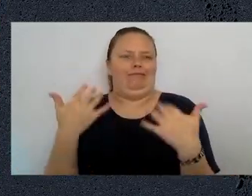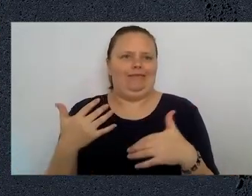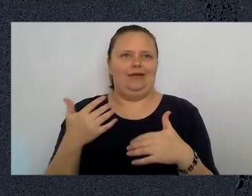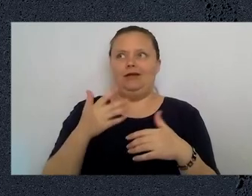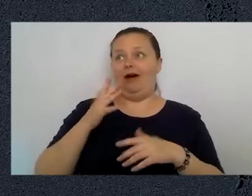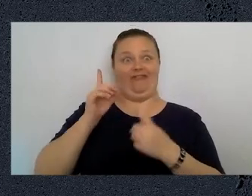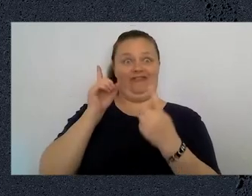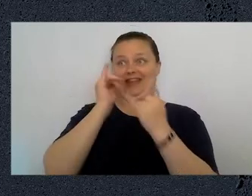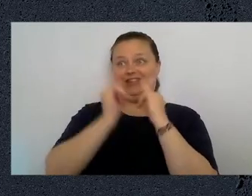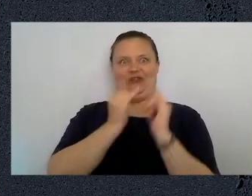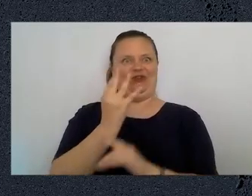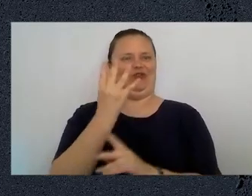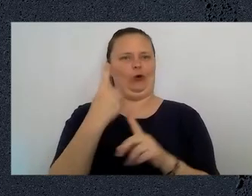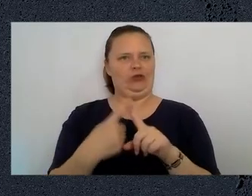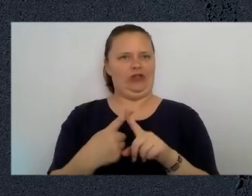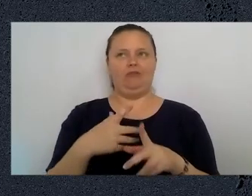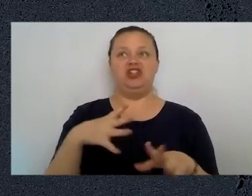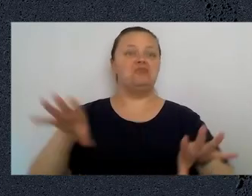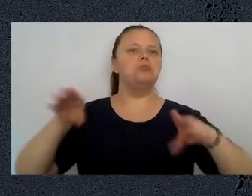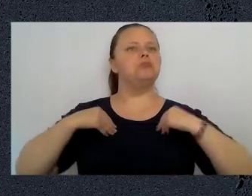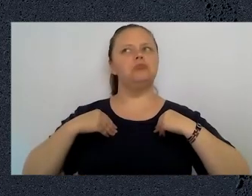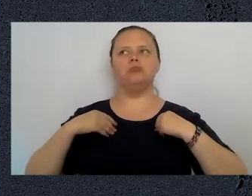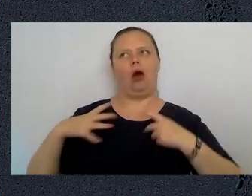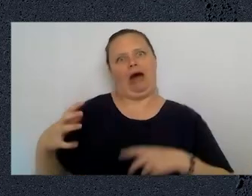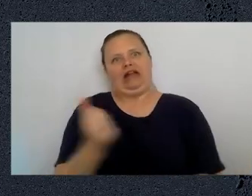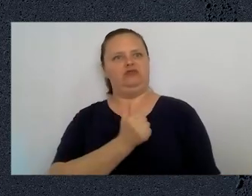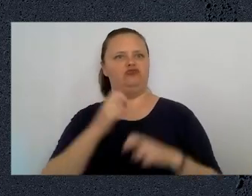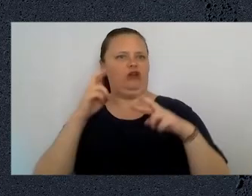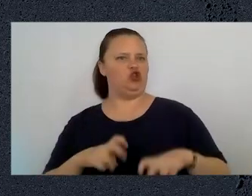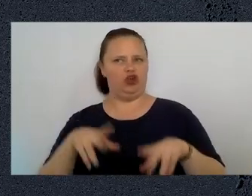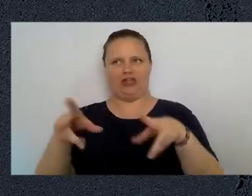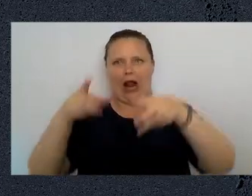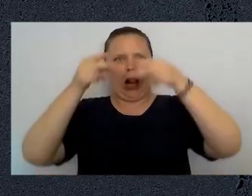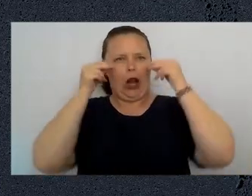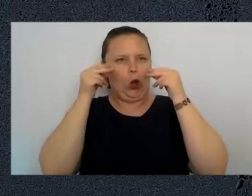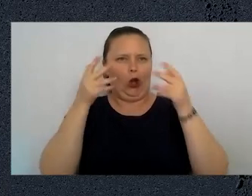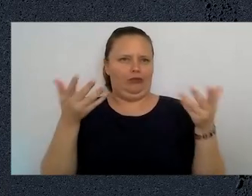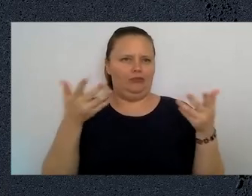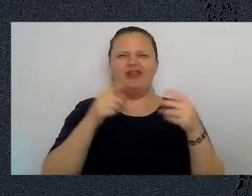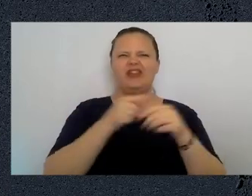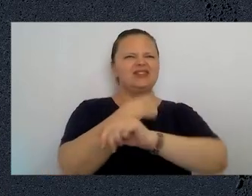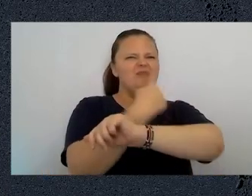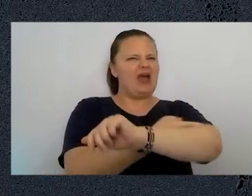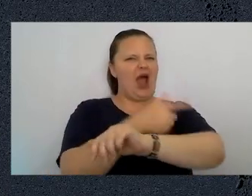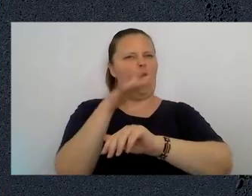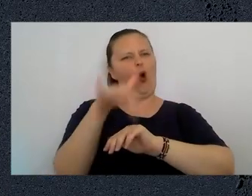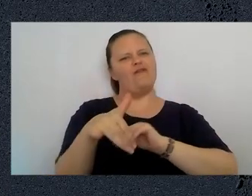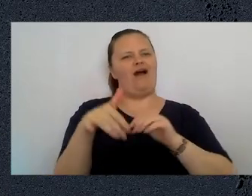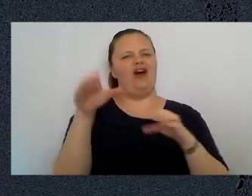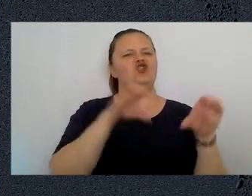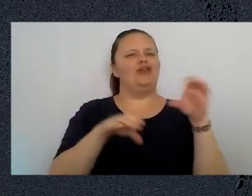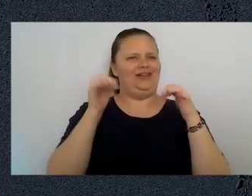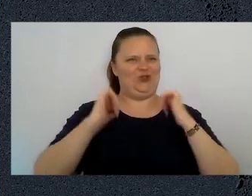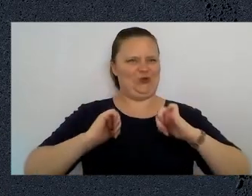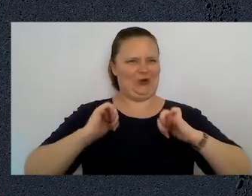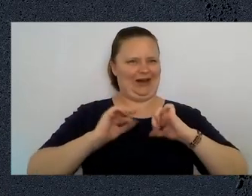just go, okay, I'm just going to do that. And you just go, right. So that's the power of a scientific training for me, is that you're